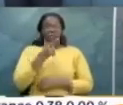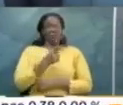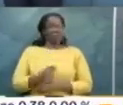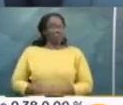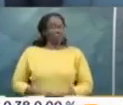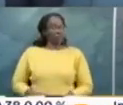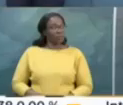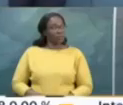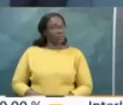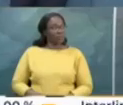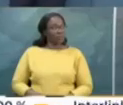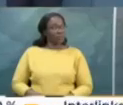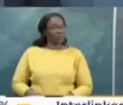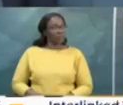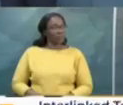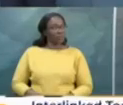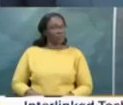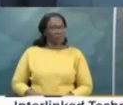That's the plan, guys.